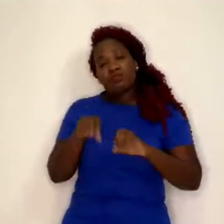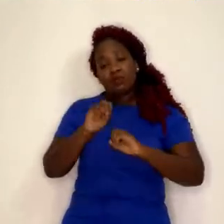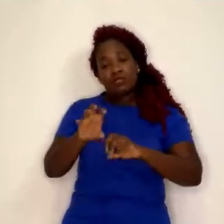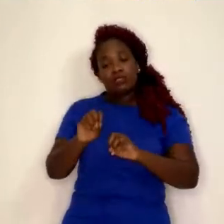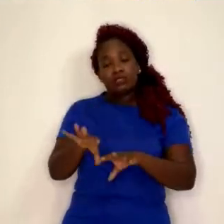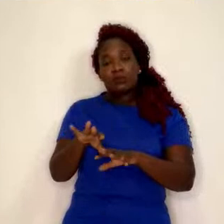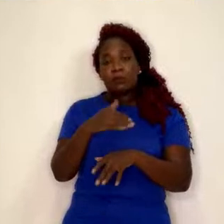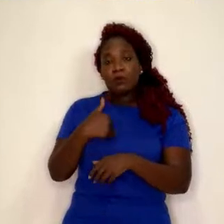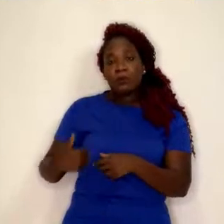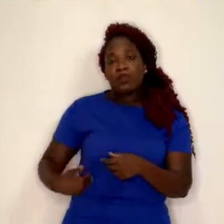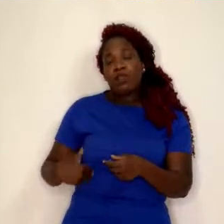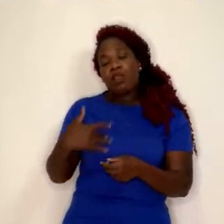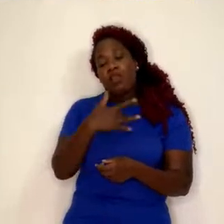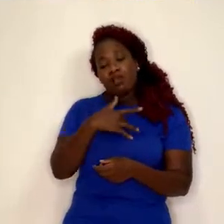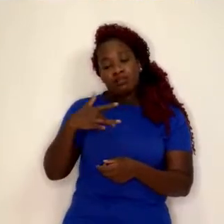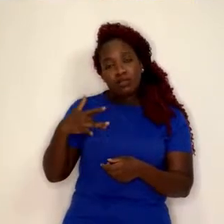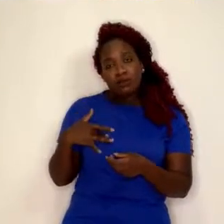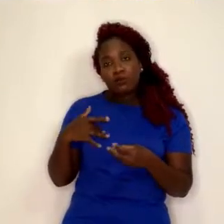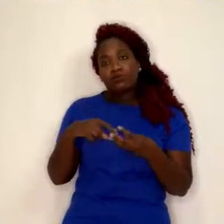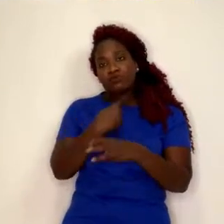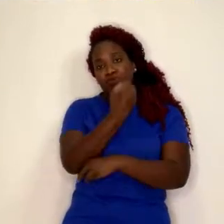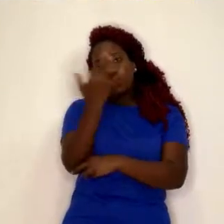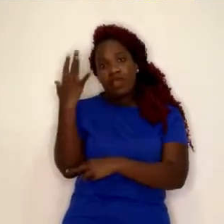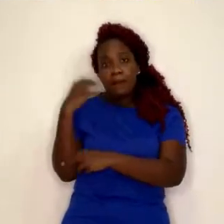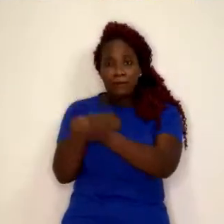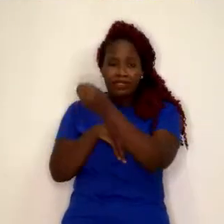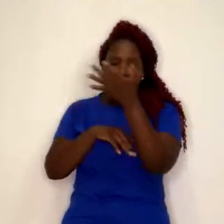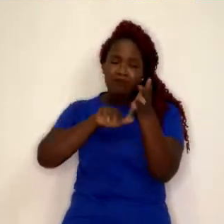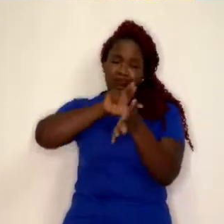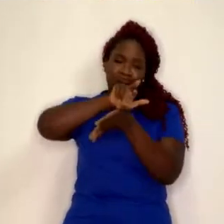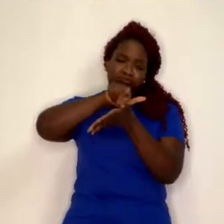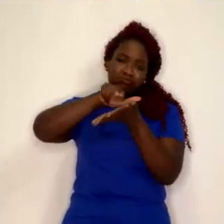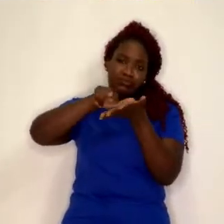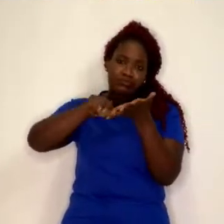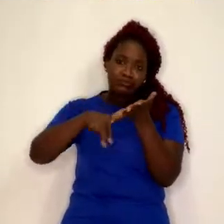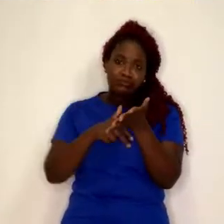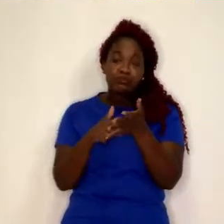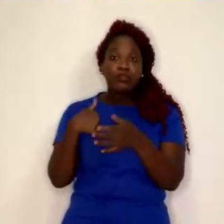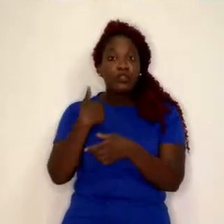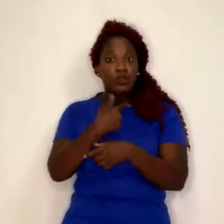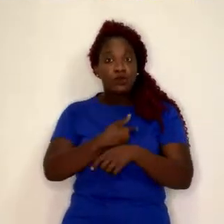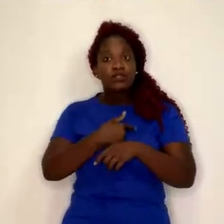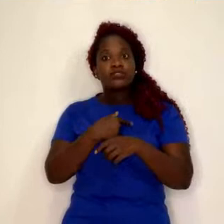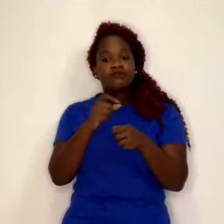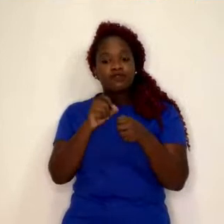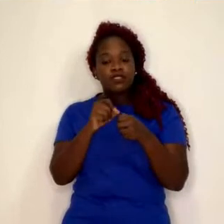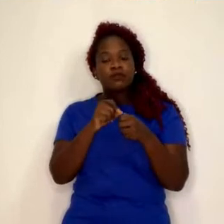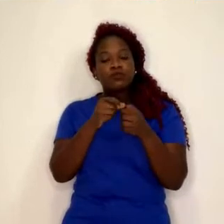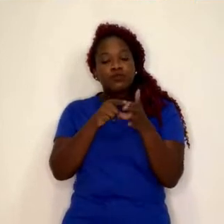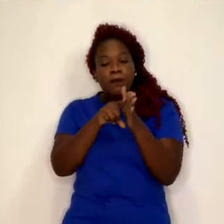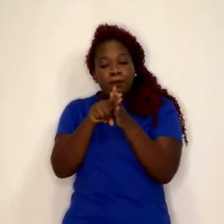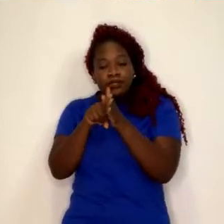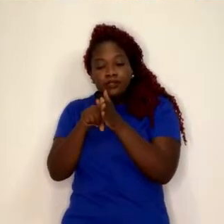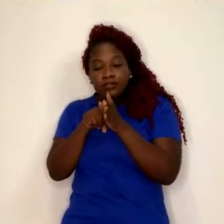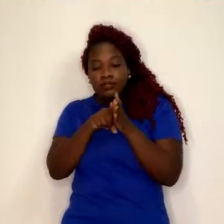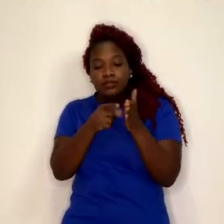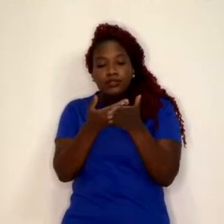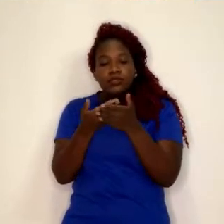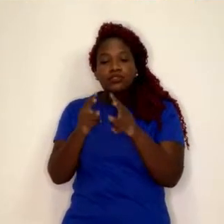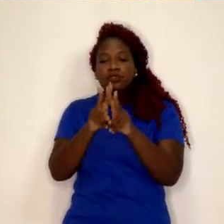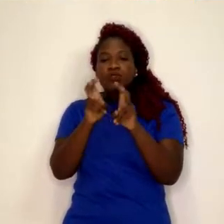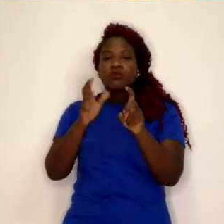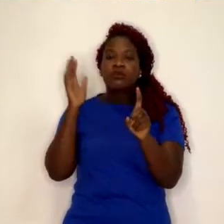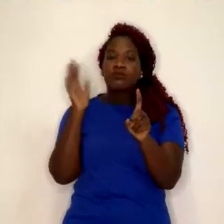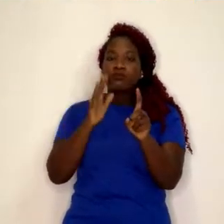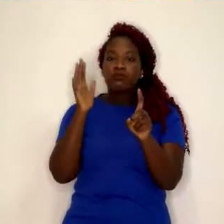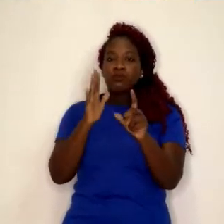educational system and social assistance, environmental assistance. We have elaborated a study and